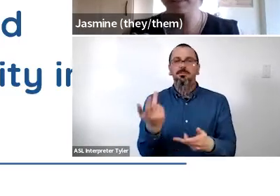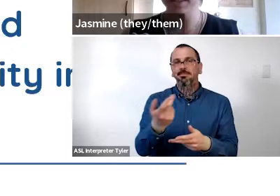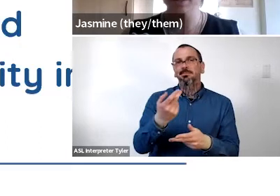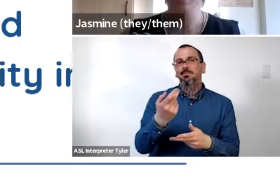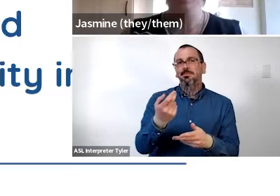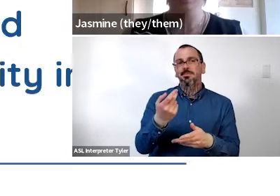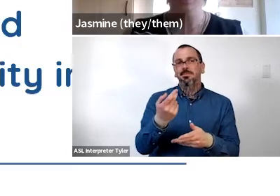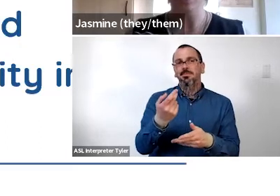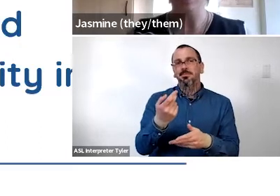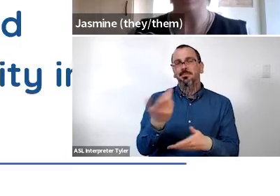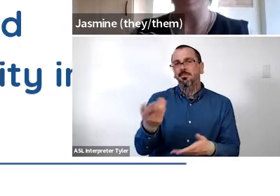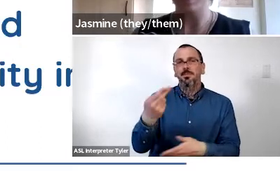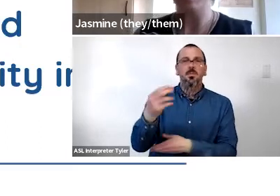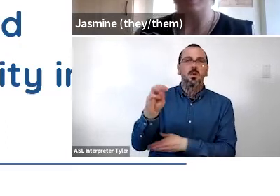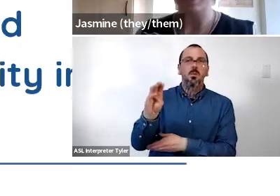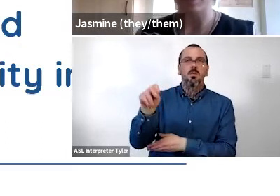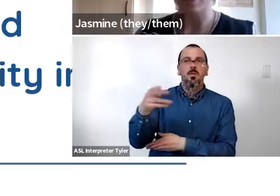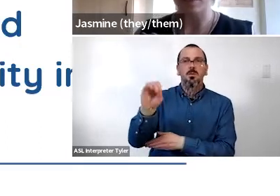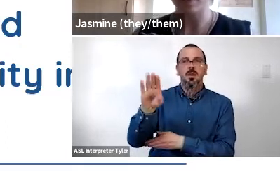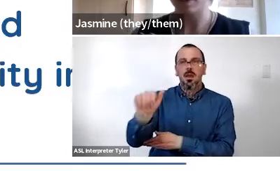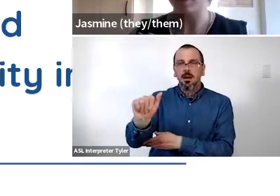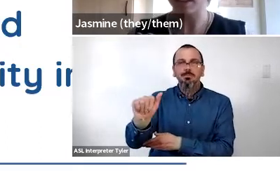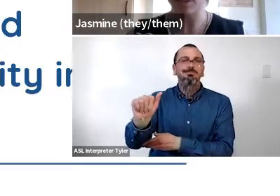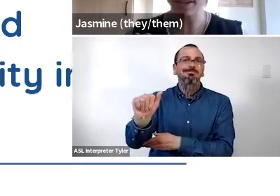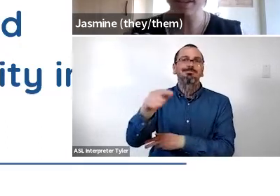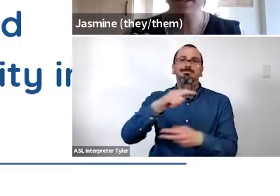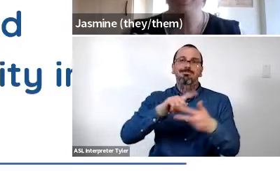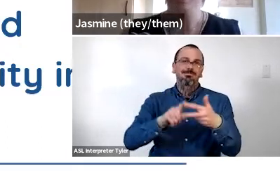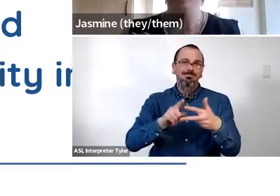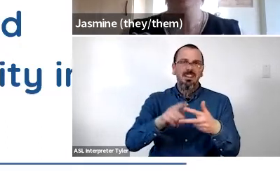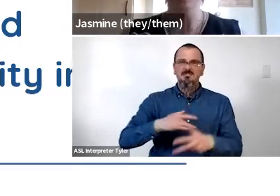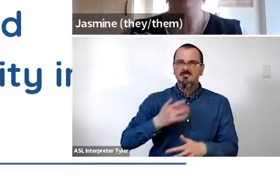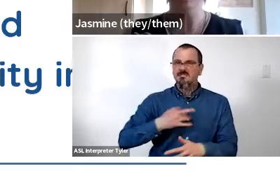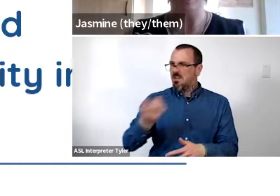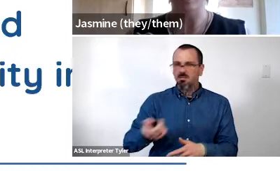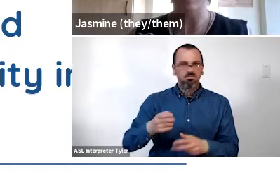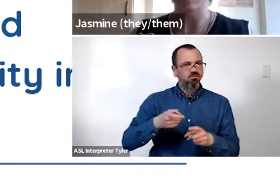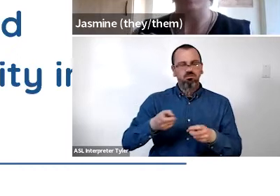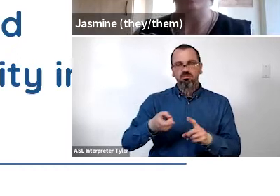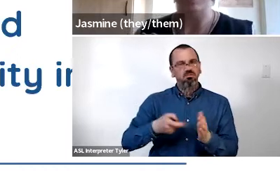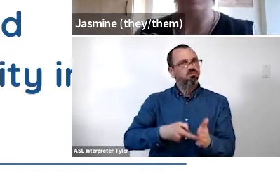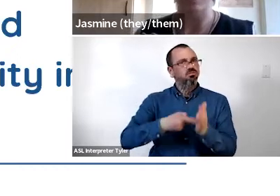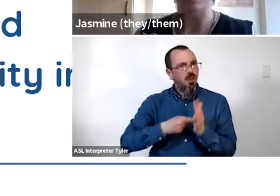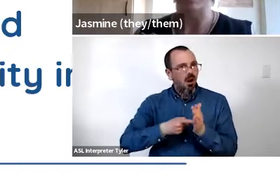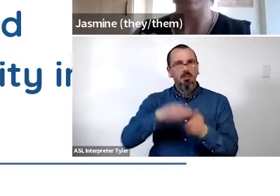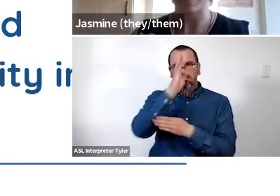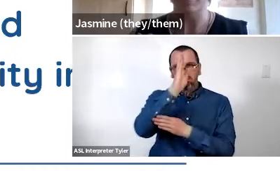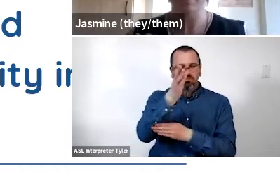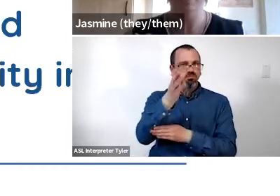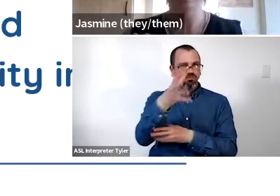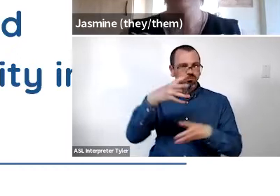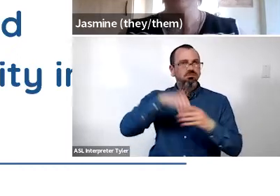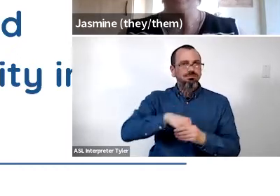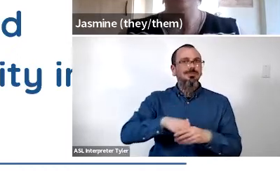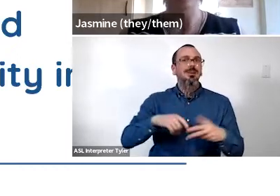their environment, internal homophobia and feelings of compulsory heterosexuality, and the prevalence of alcohol in LGBTQ+